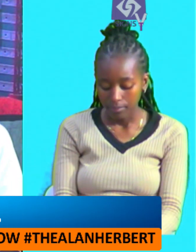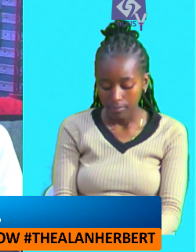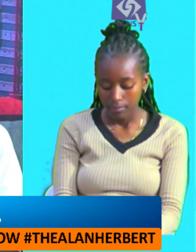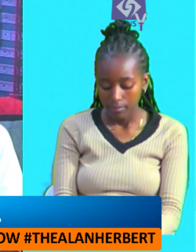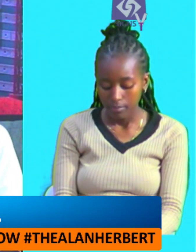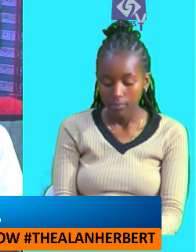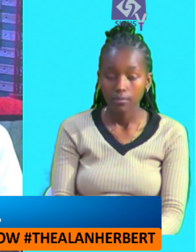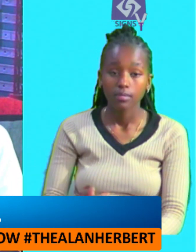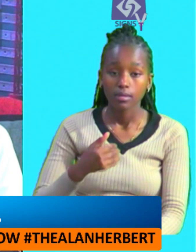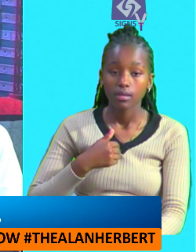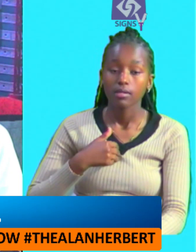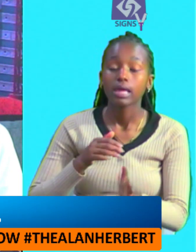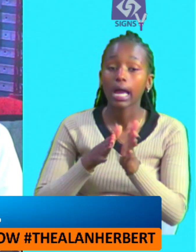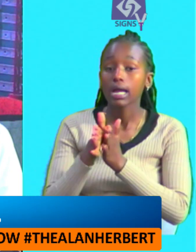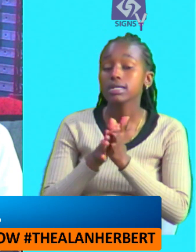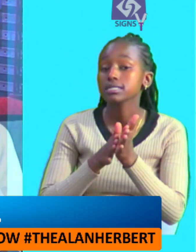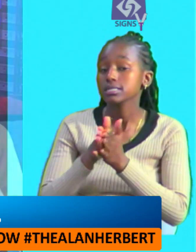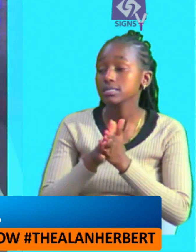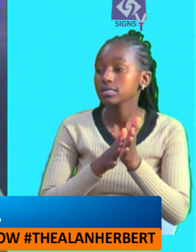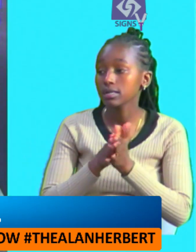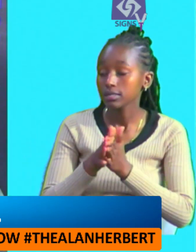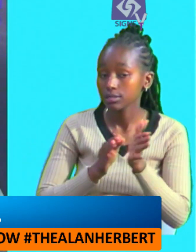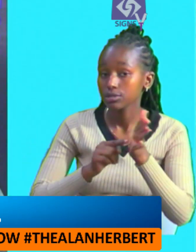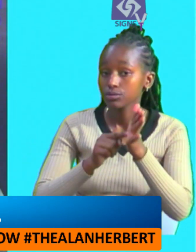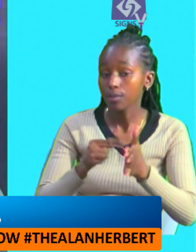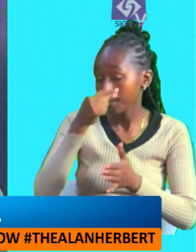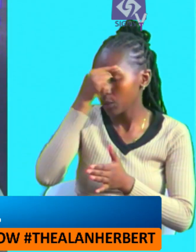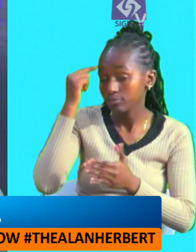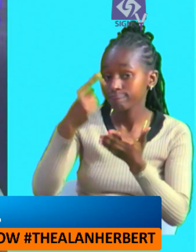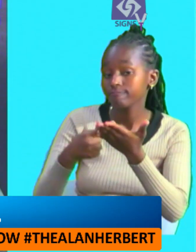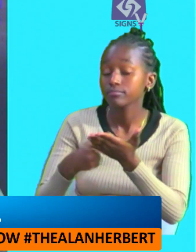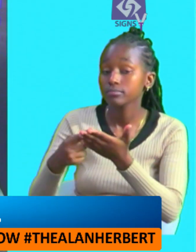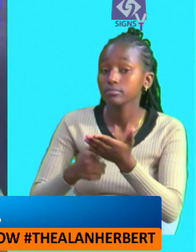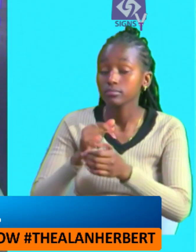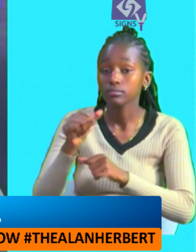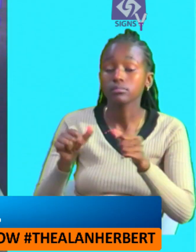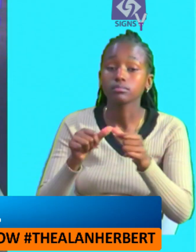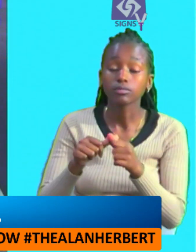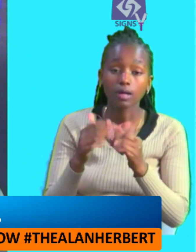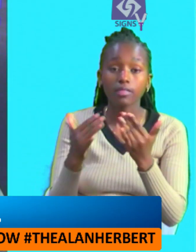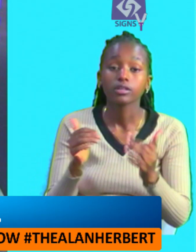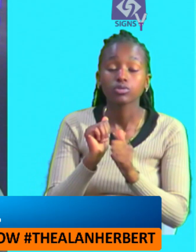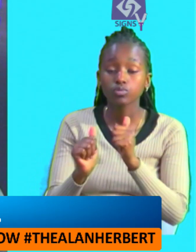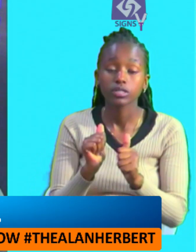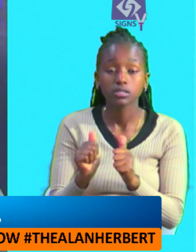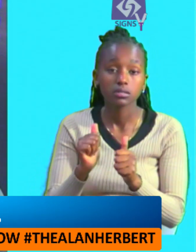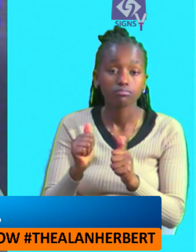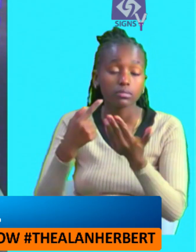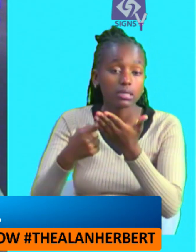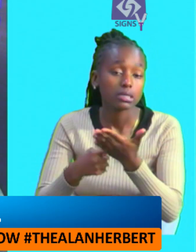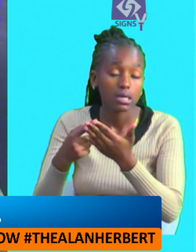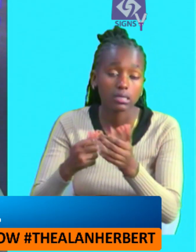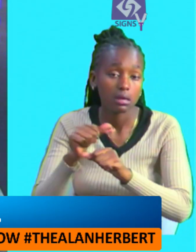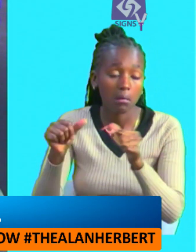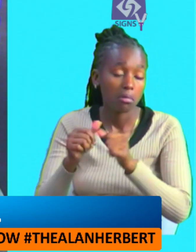I think namjua. Namjua. Yeah. Yeah. All white guy. That guy. That's the